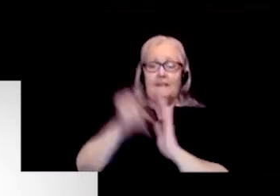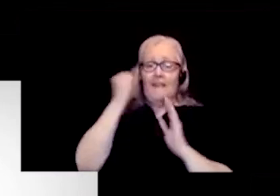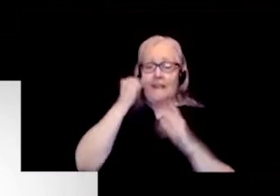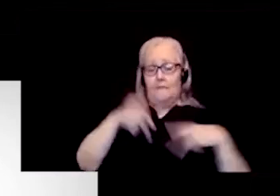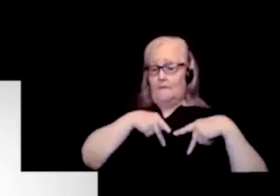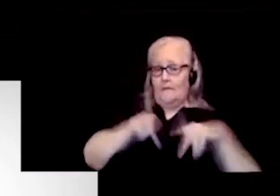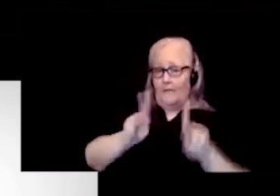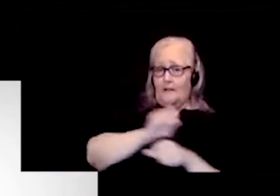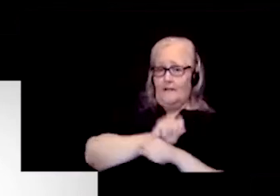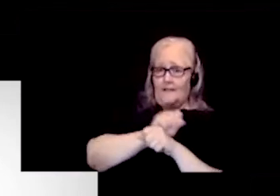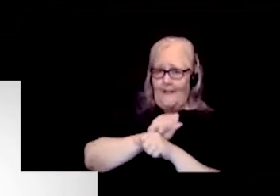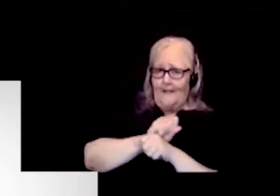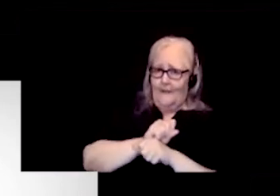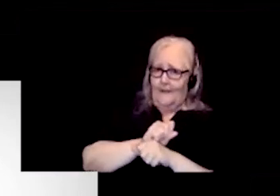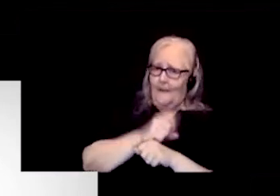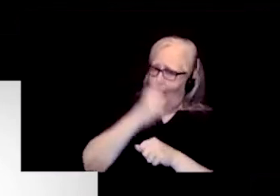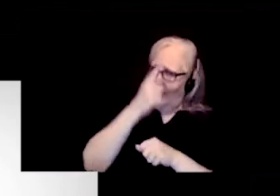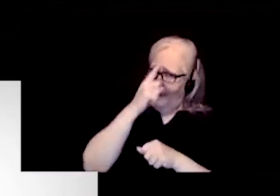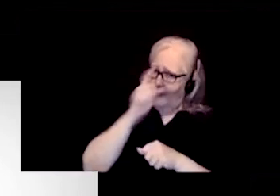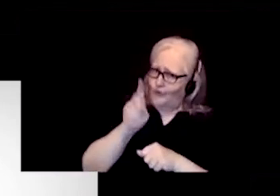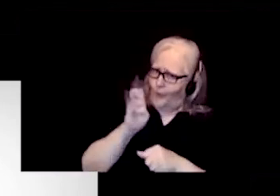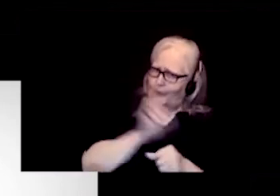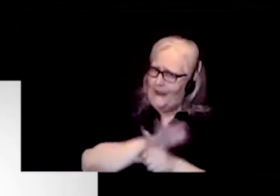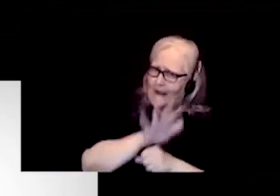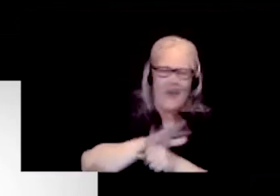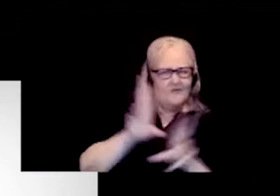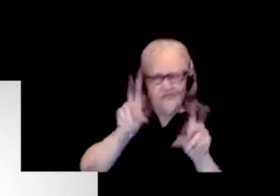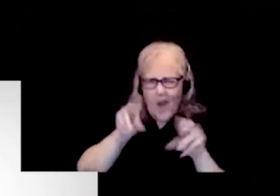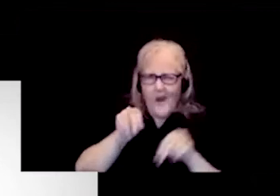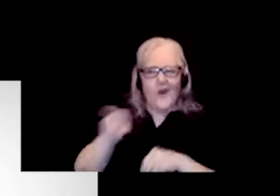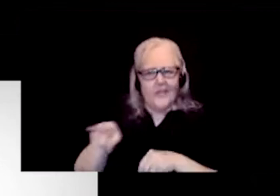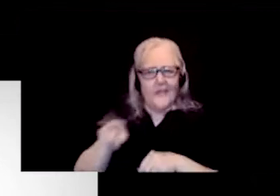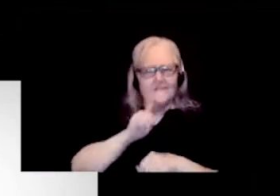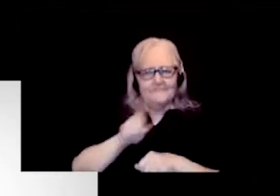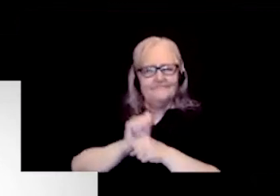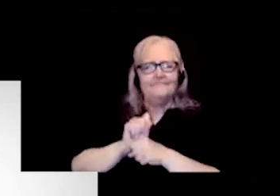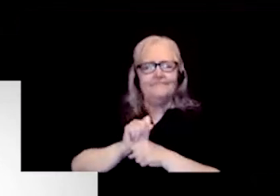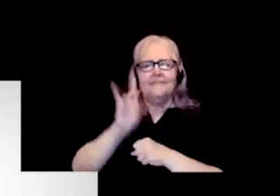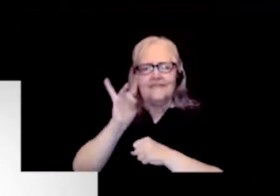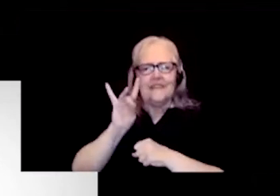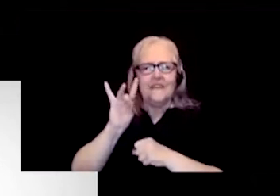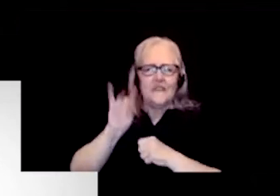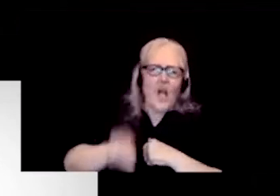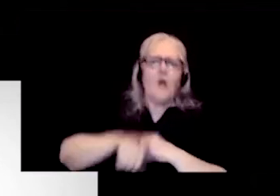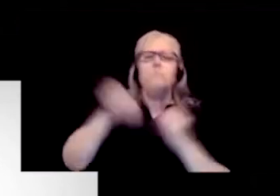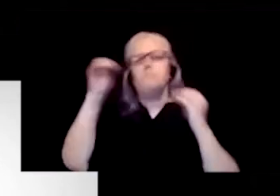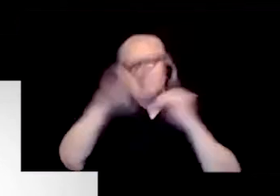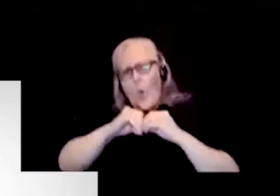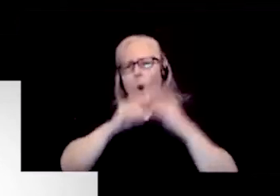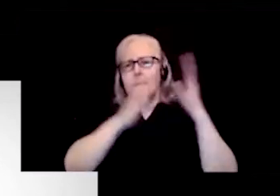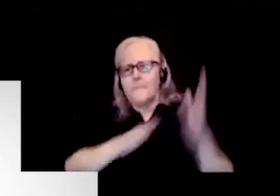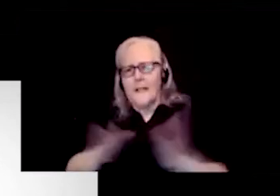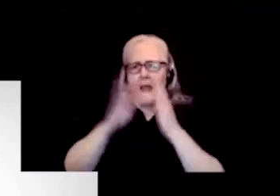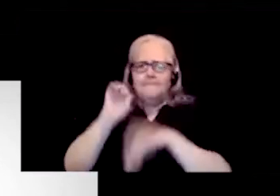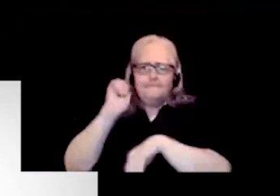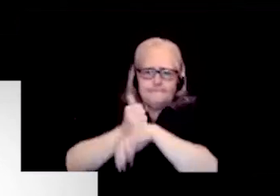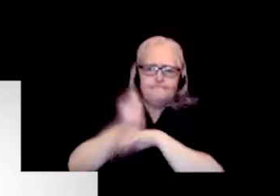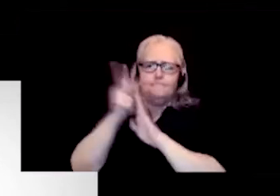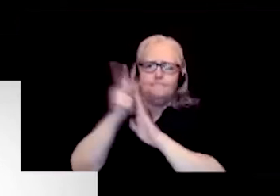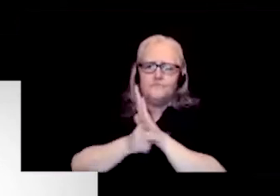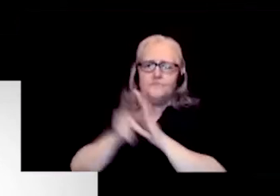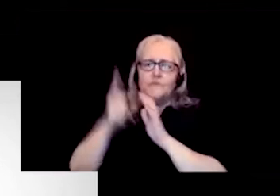right? They had to orchestrate a plan to develop additional policies to keep Black and